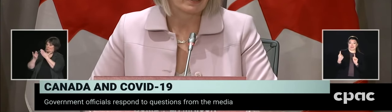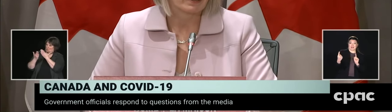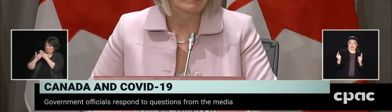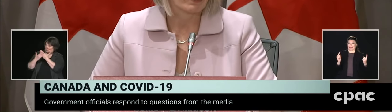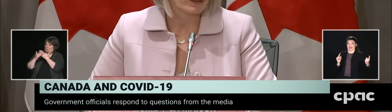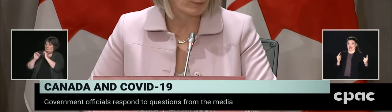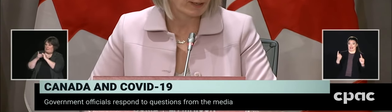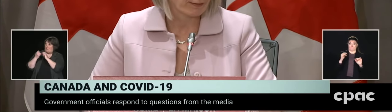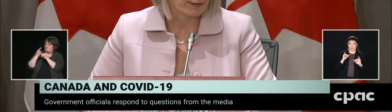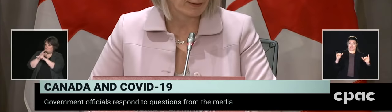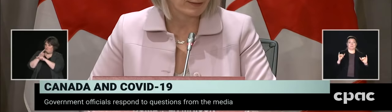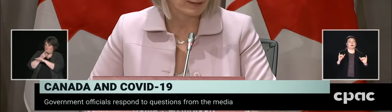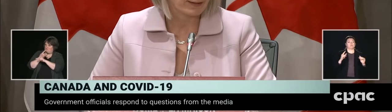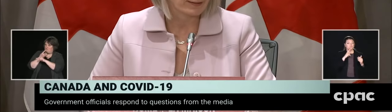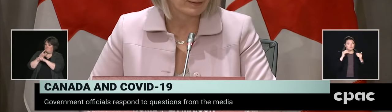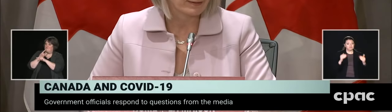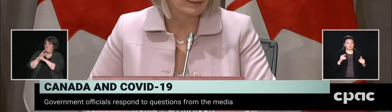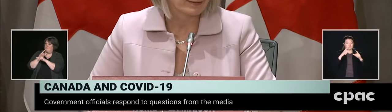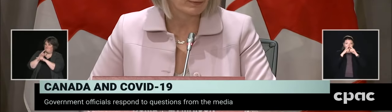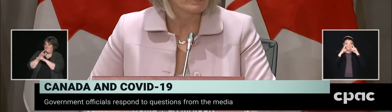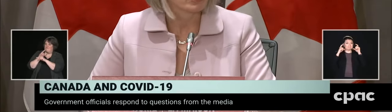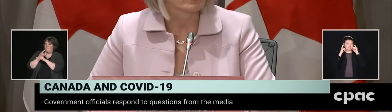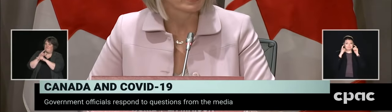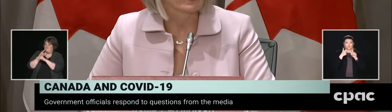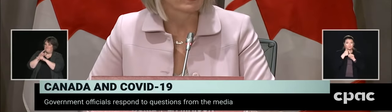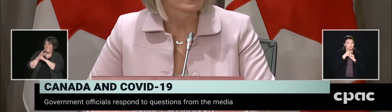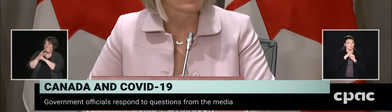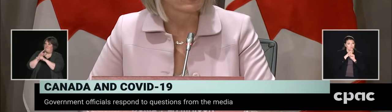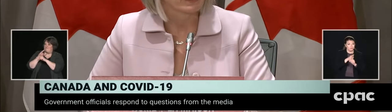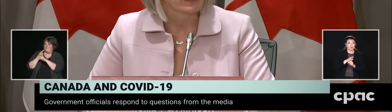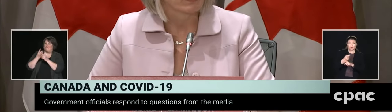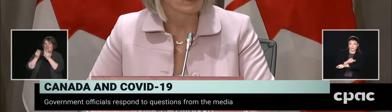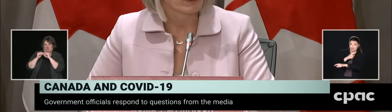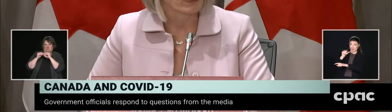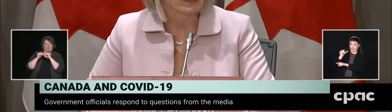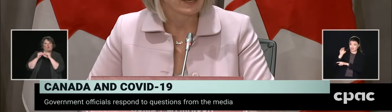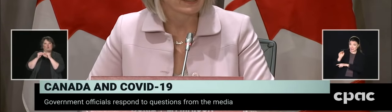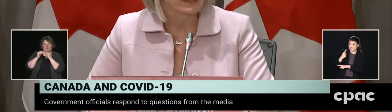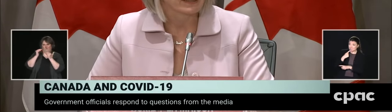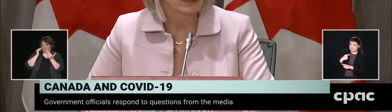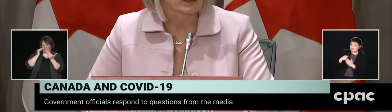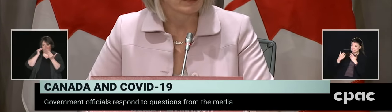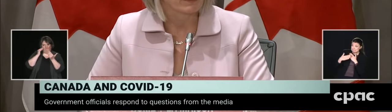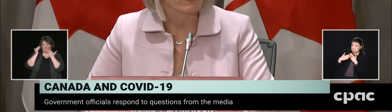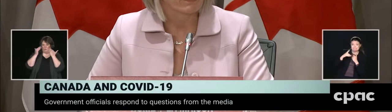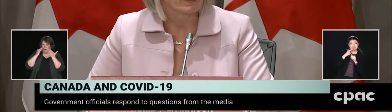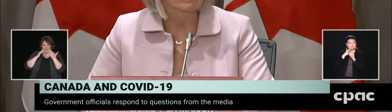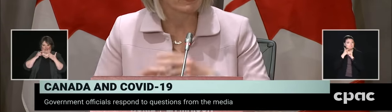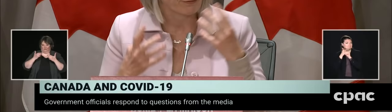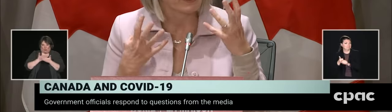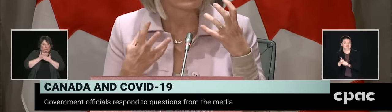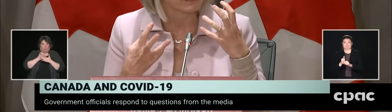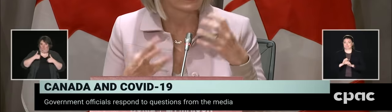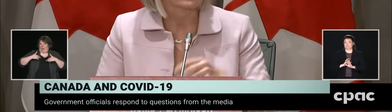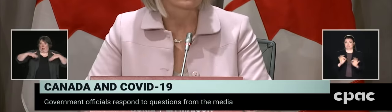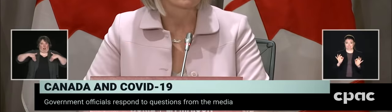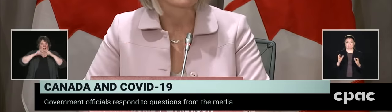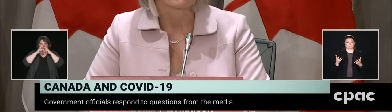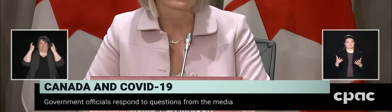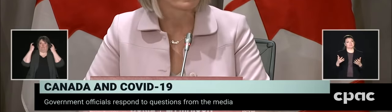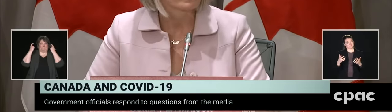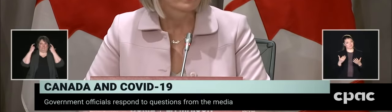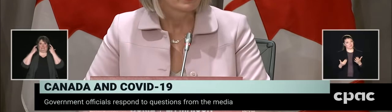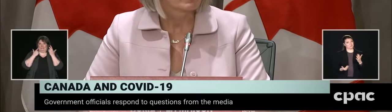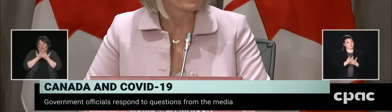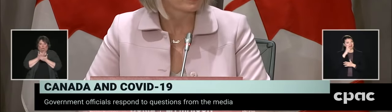and being very aware that it would be a new experience for me. I haven't worn one yet. And so I would probably feel like I would want